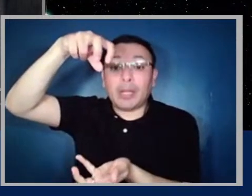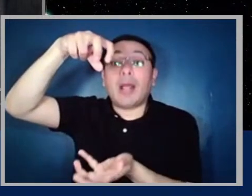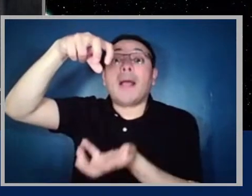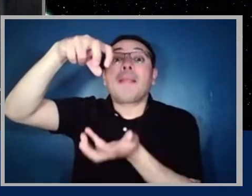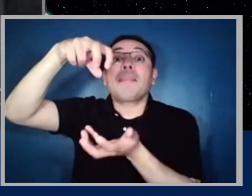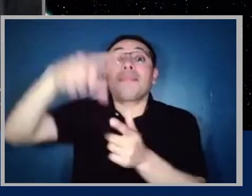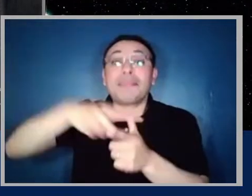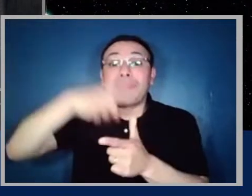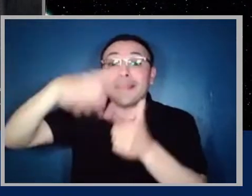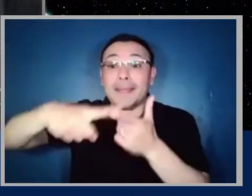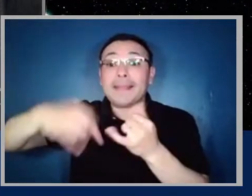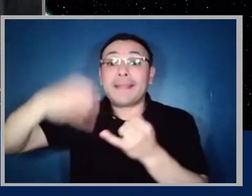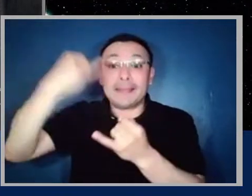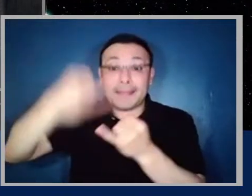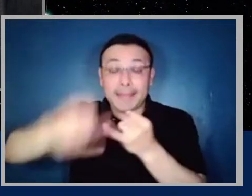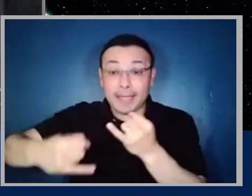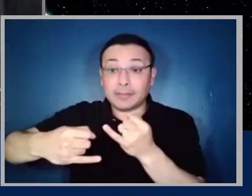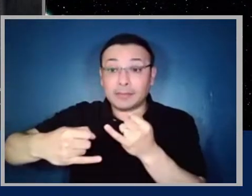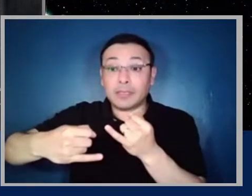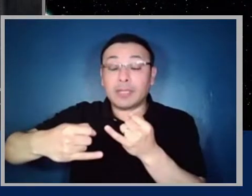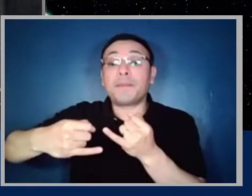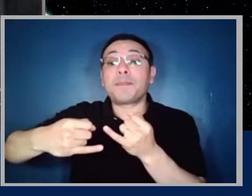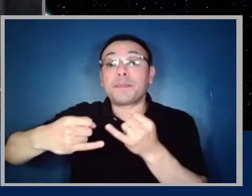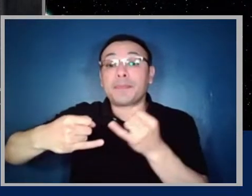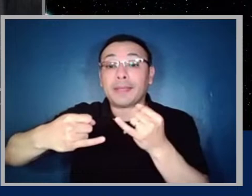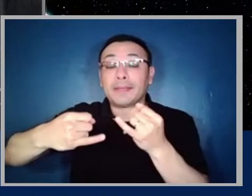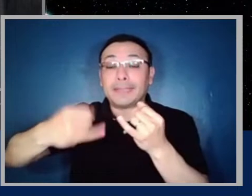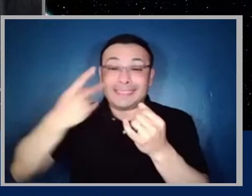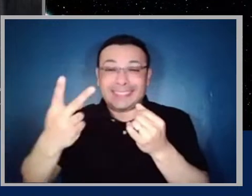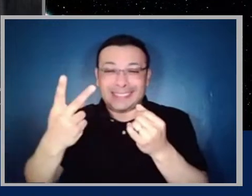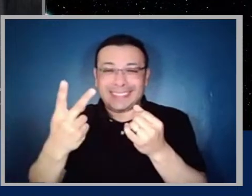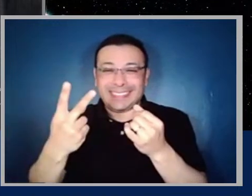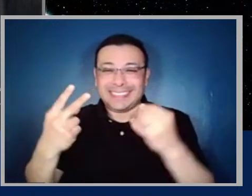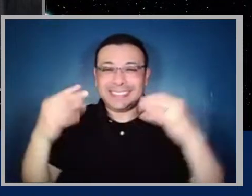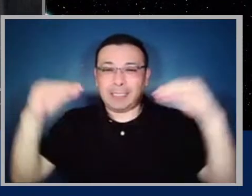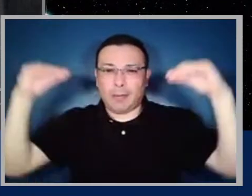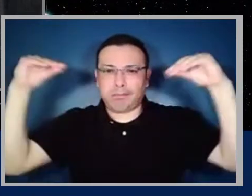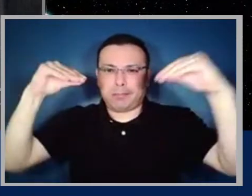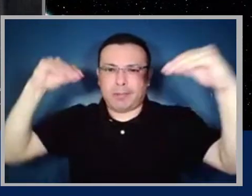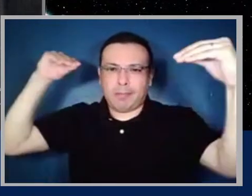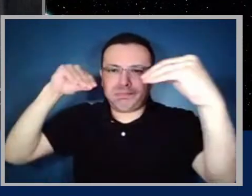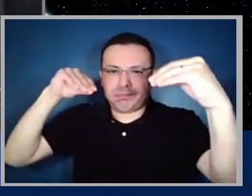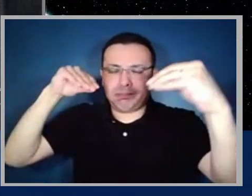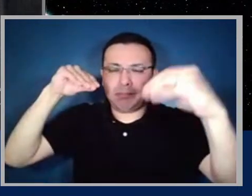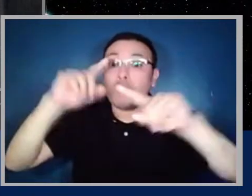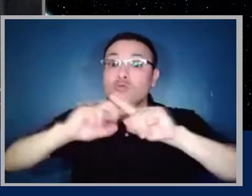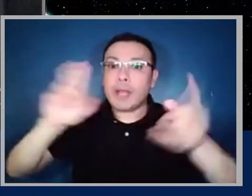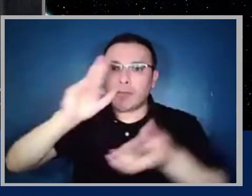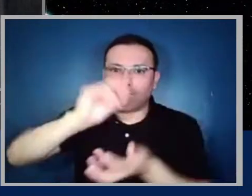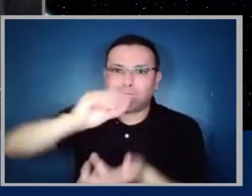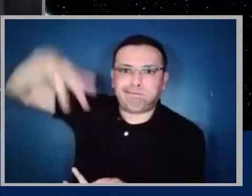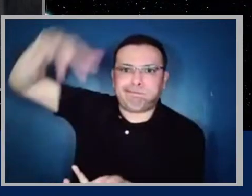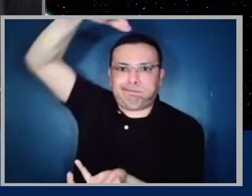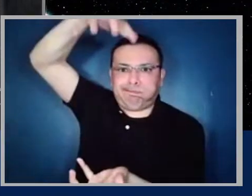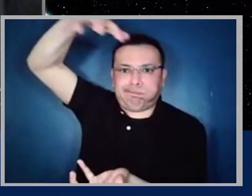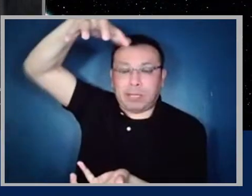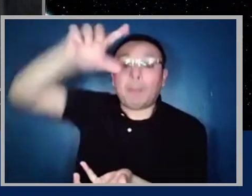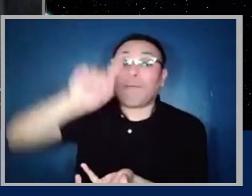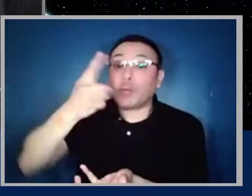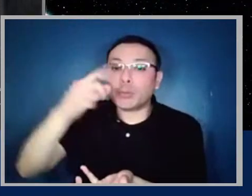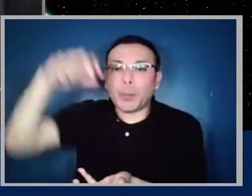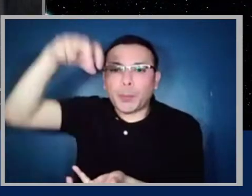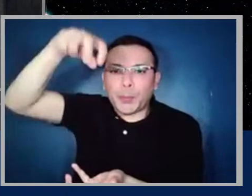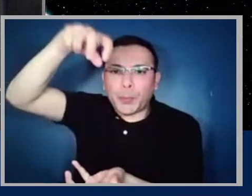exposed, sorry, not explode. And then the main parachute, the main drogue chutes for the